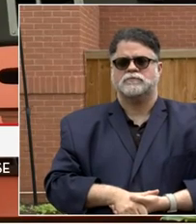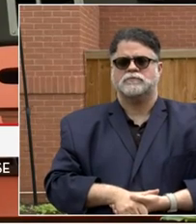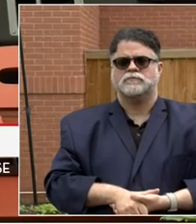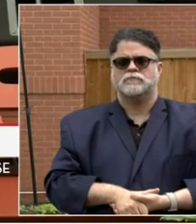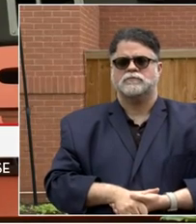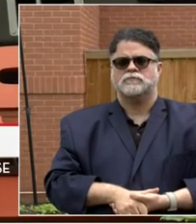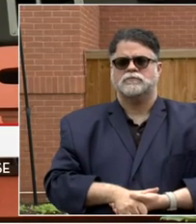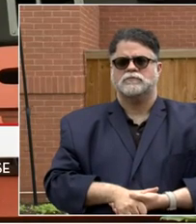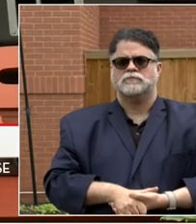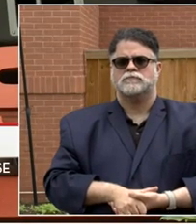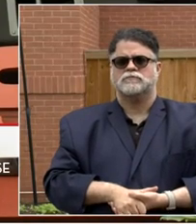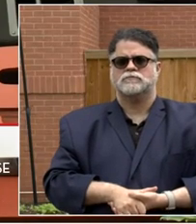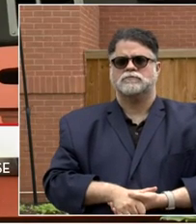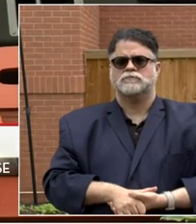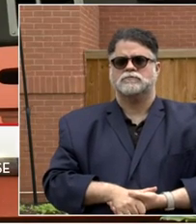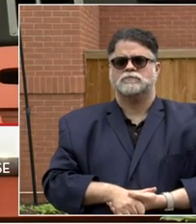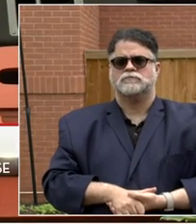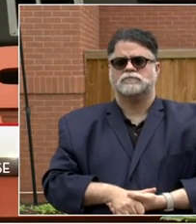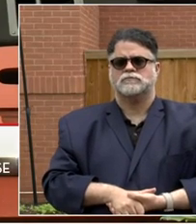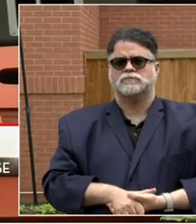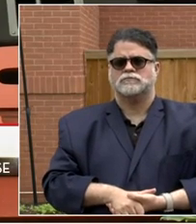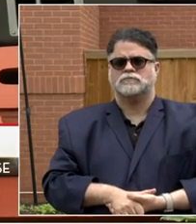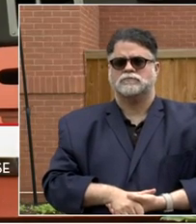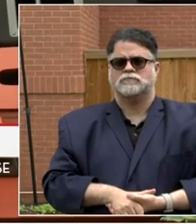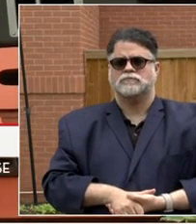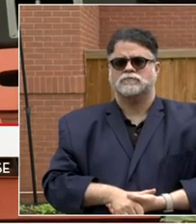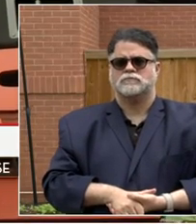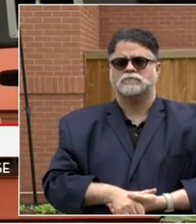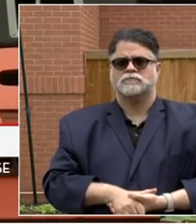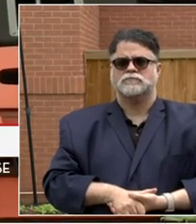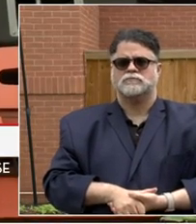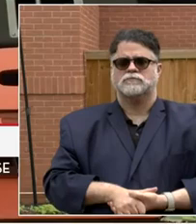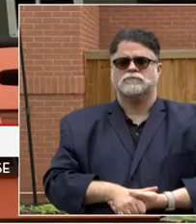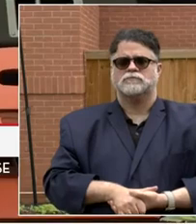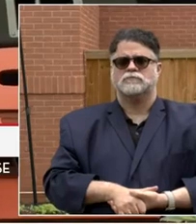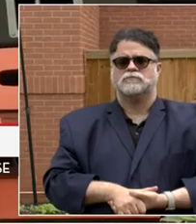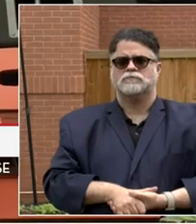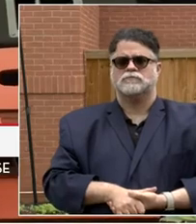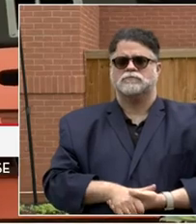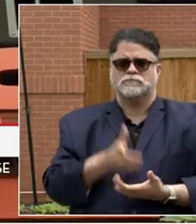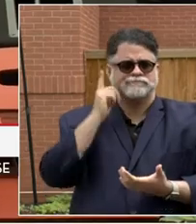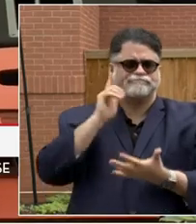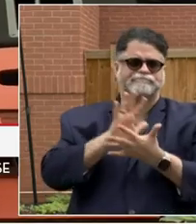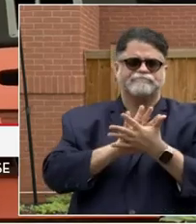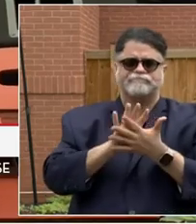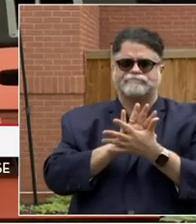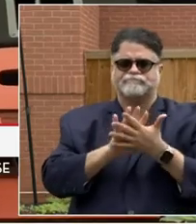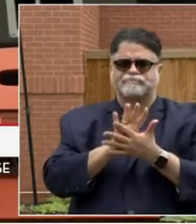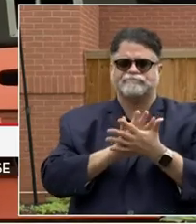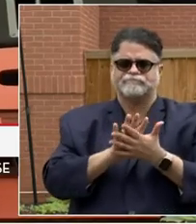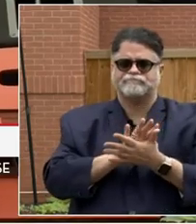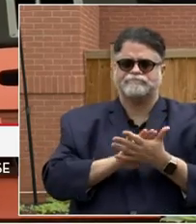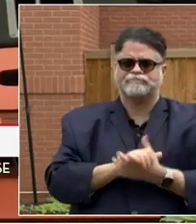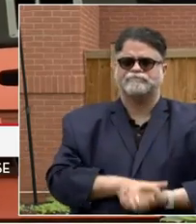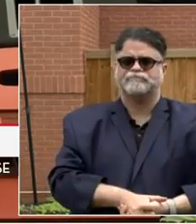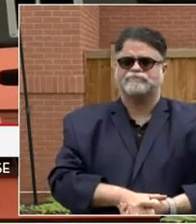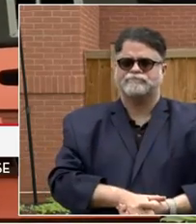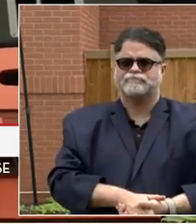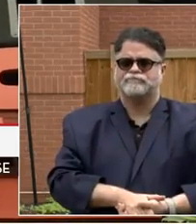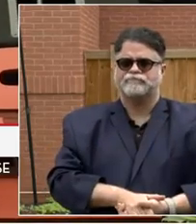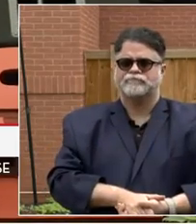from Congress, and revisiting some of these bills and restrictions. I mean, unfortunately, Peter, I just think that it's a reflection